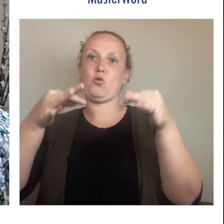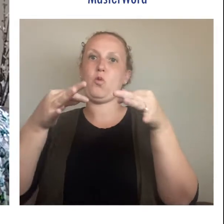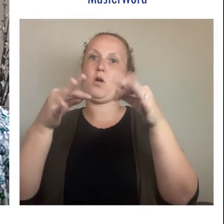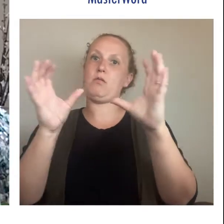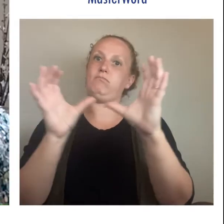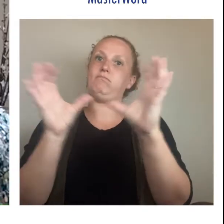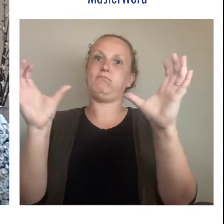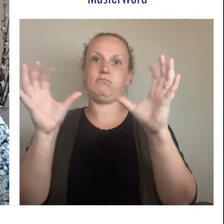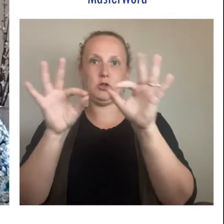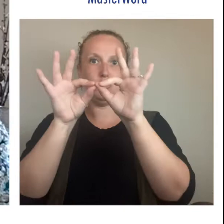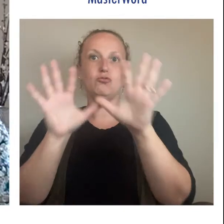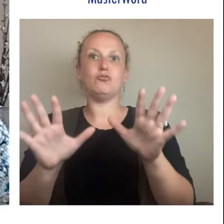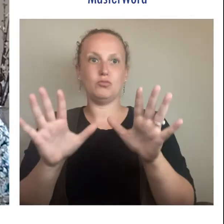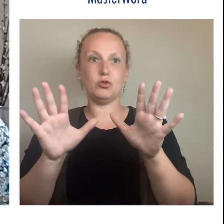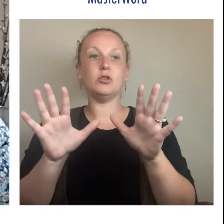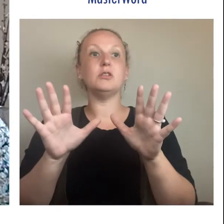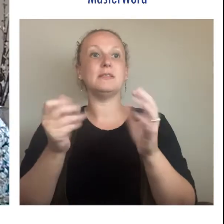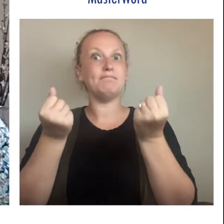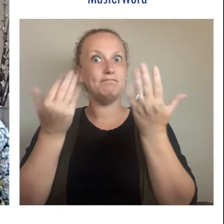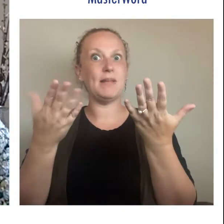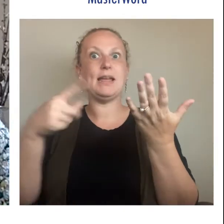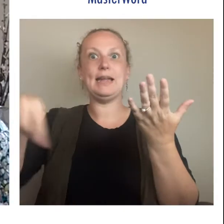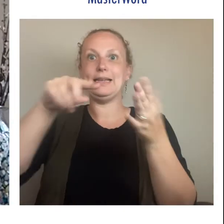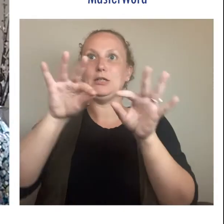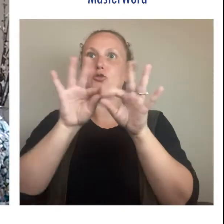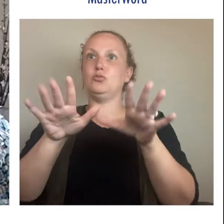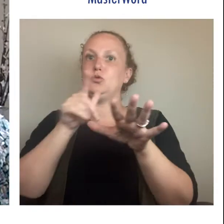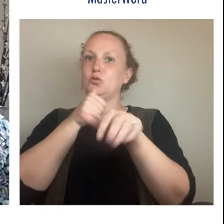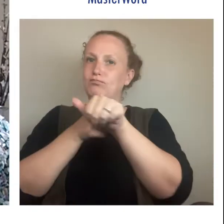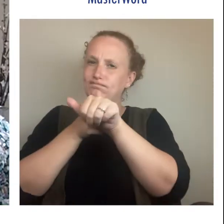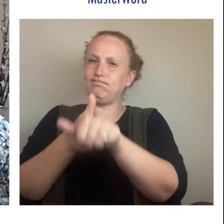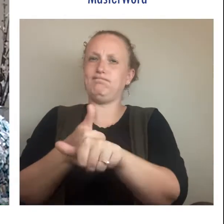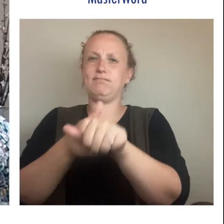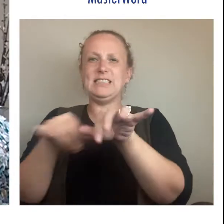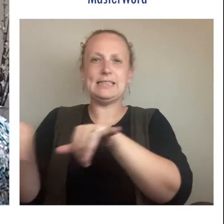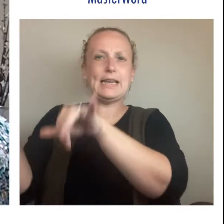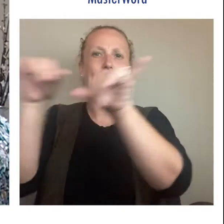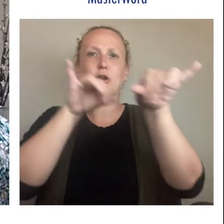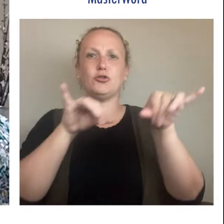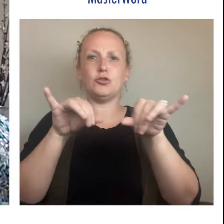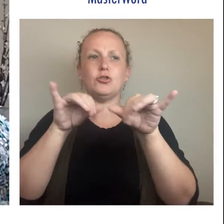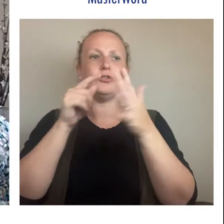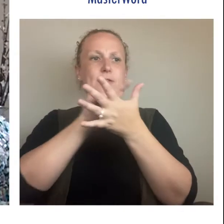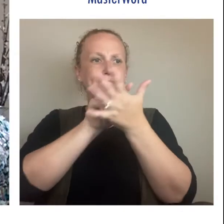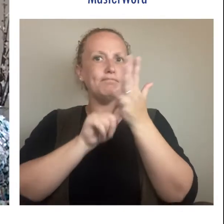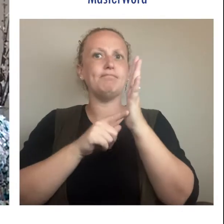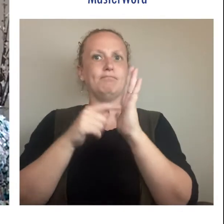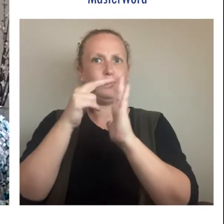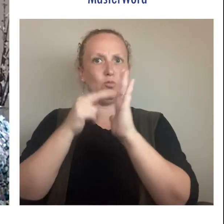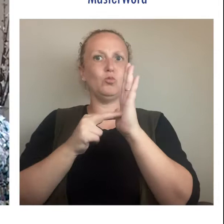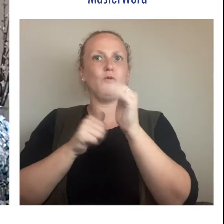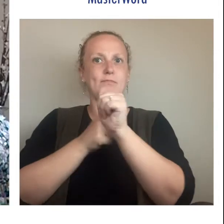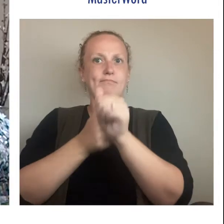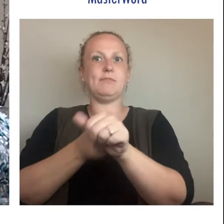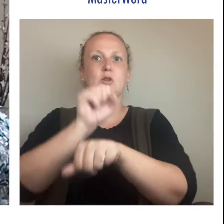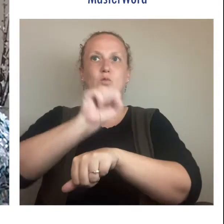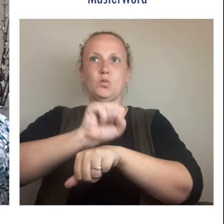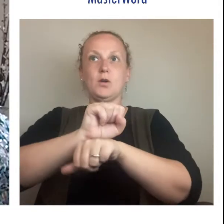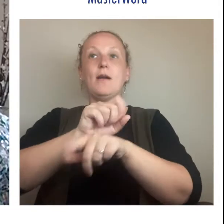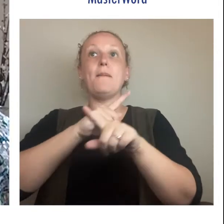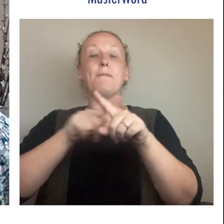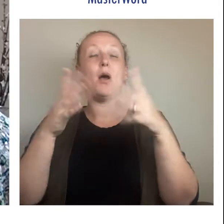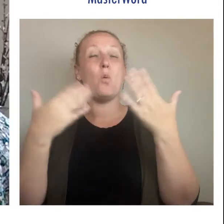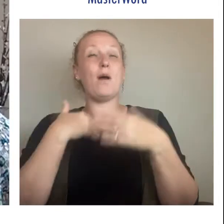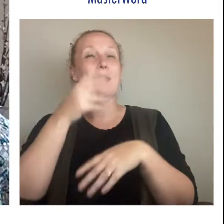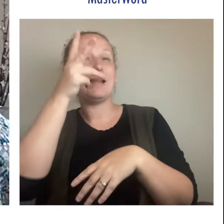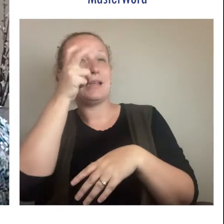people who adhere to professional standards and work. But what I'm hearing is, from the perspective of the end